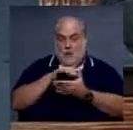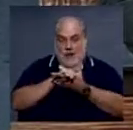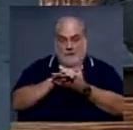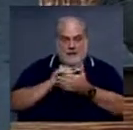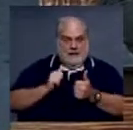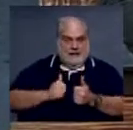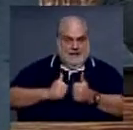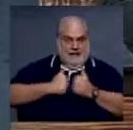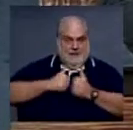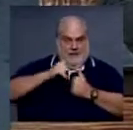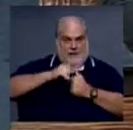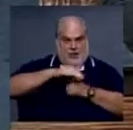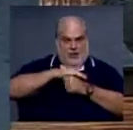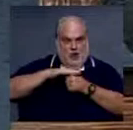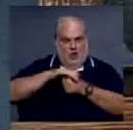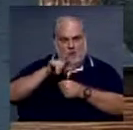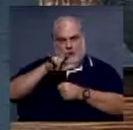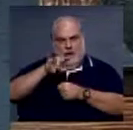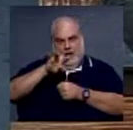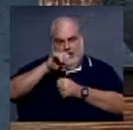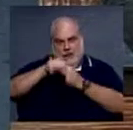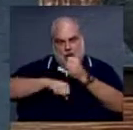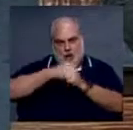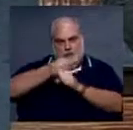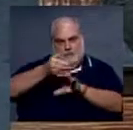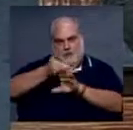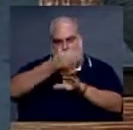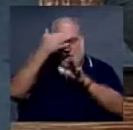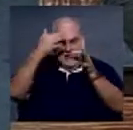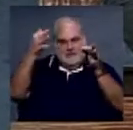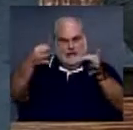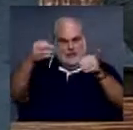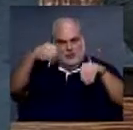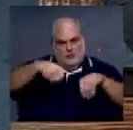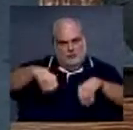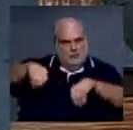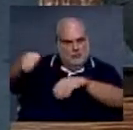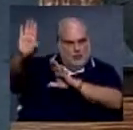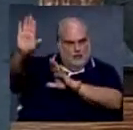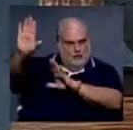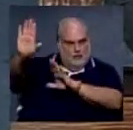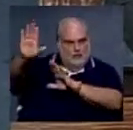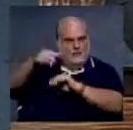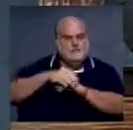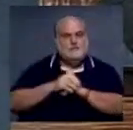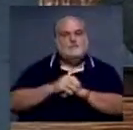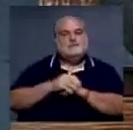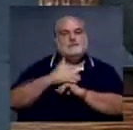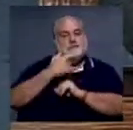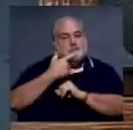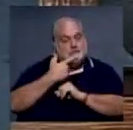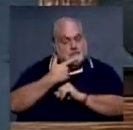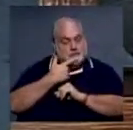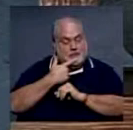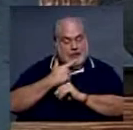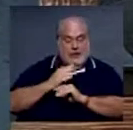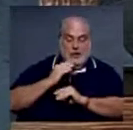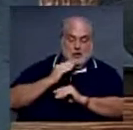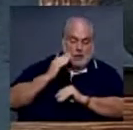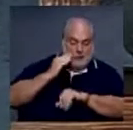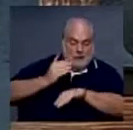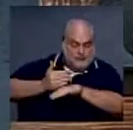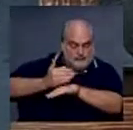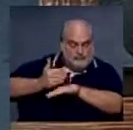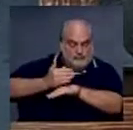in the area for 28 years prior to moving due to the noise. He stated that he had renovated his home and taken